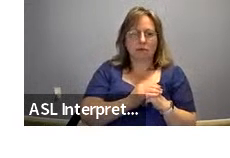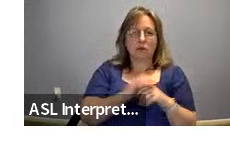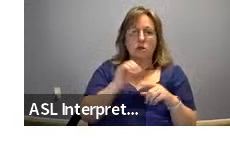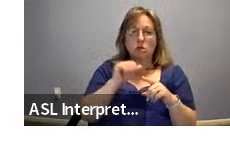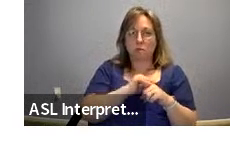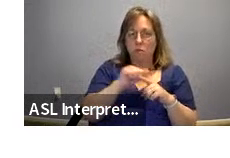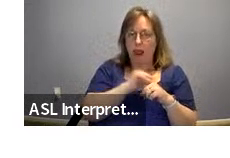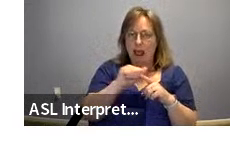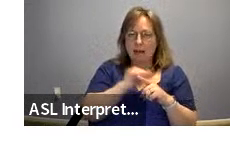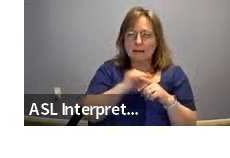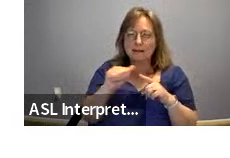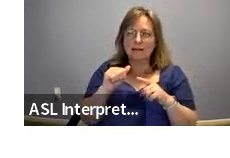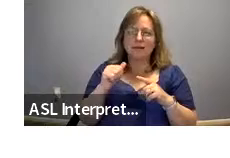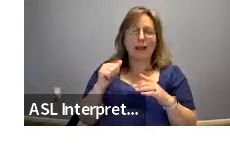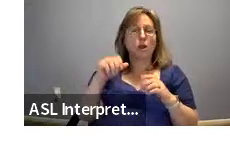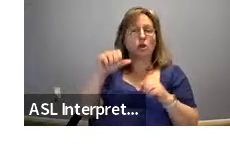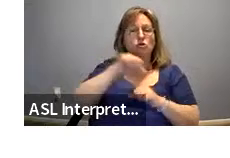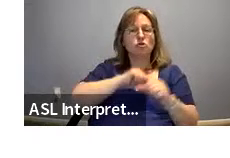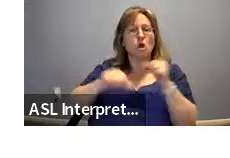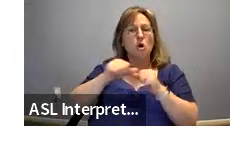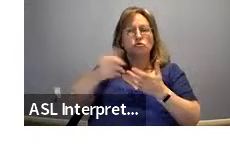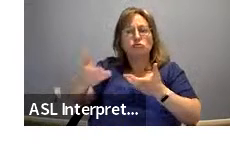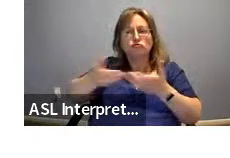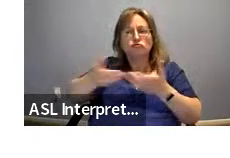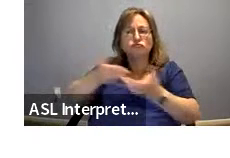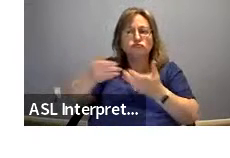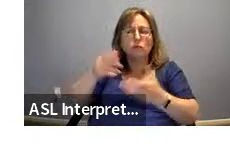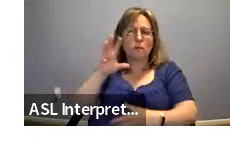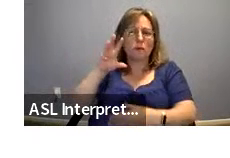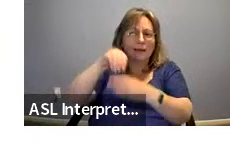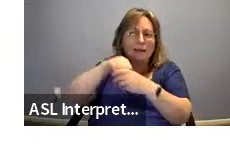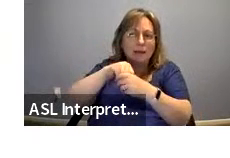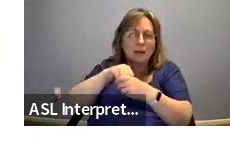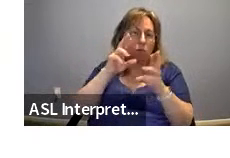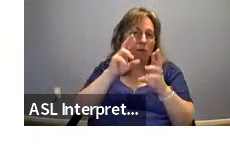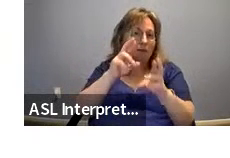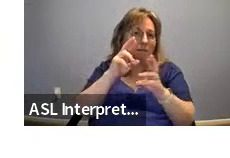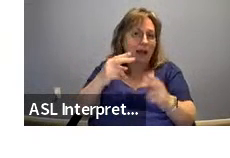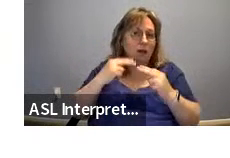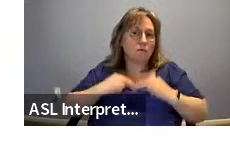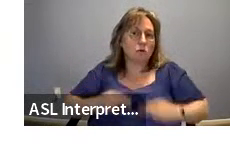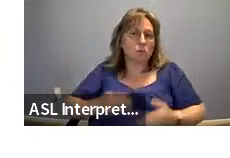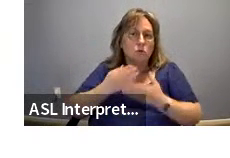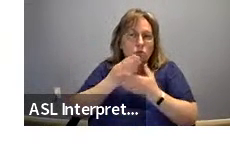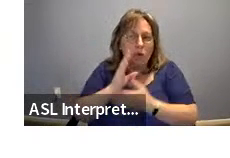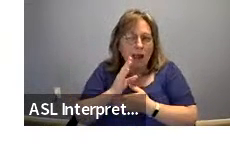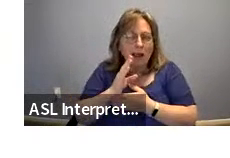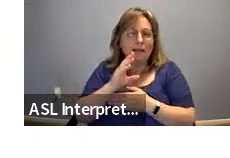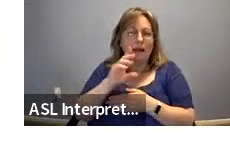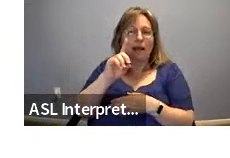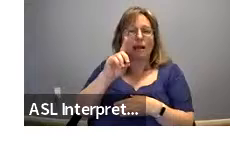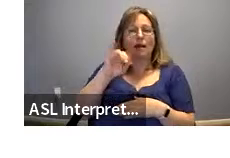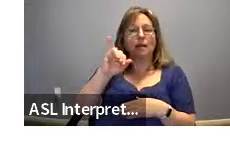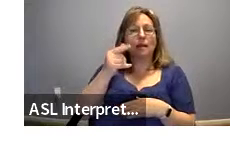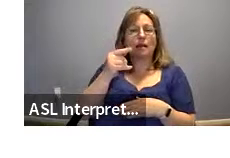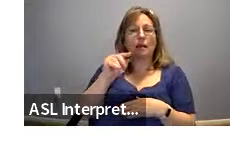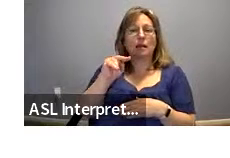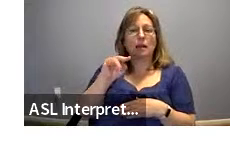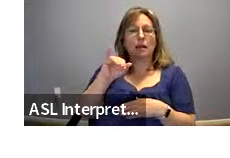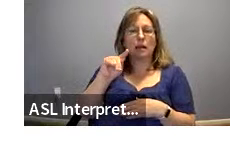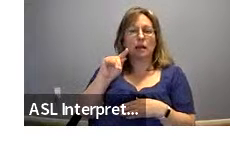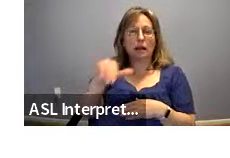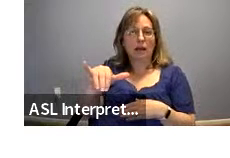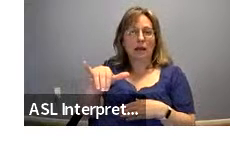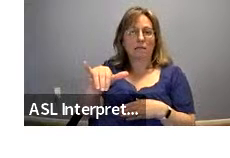social participation that are respectful of human rights and dignity through the responsible use